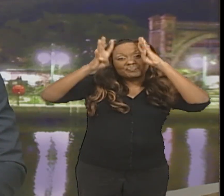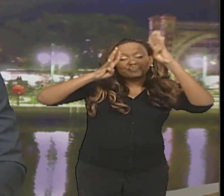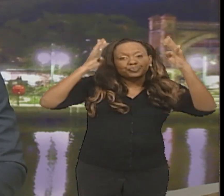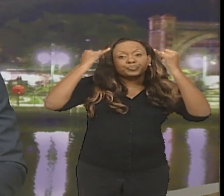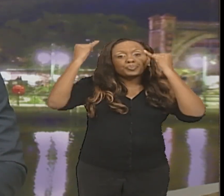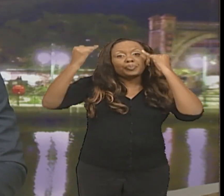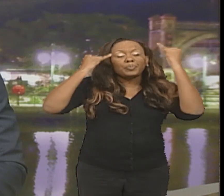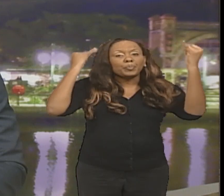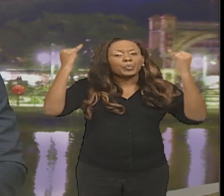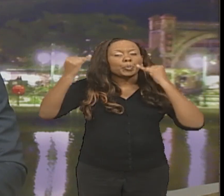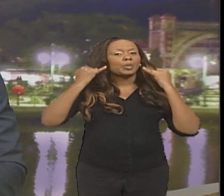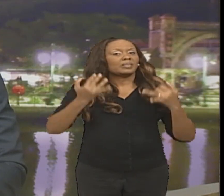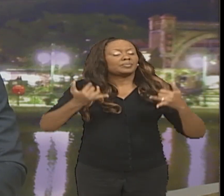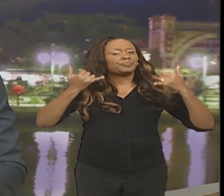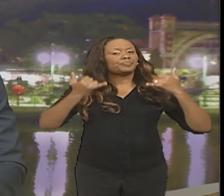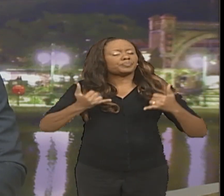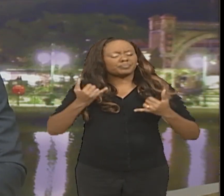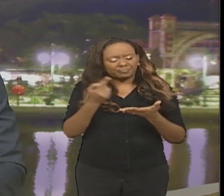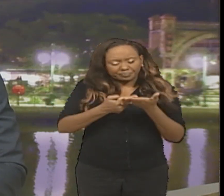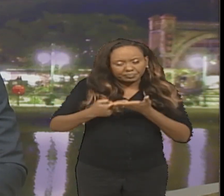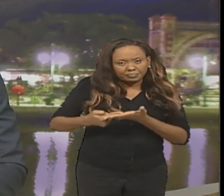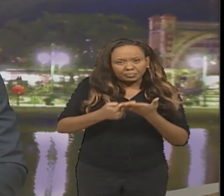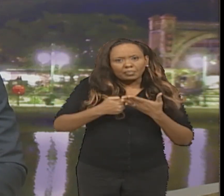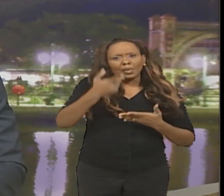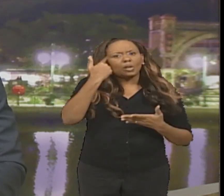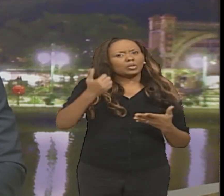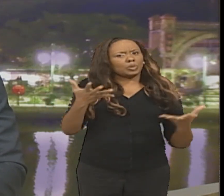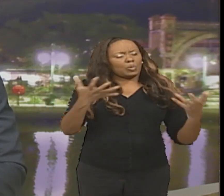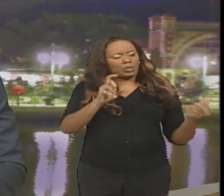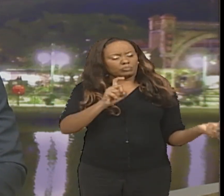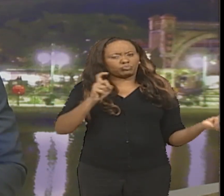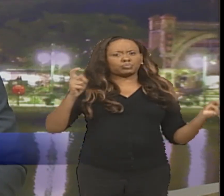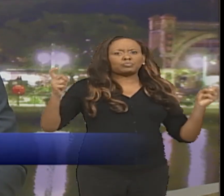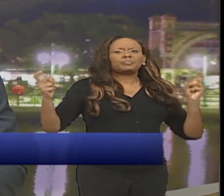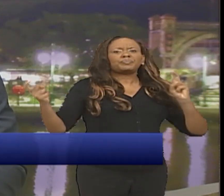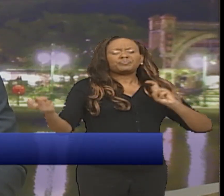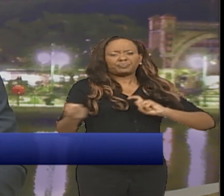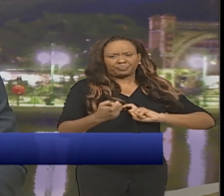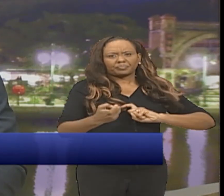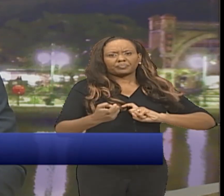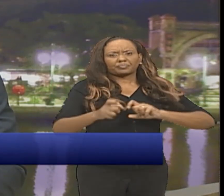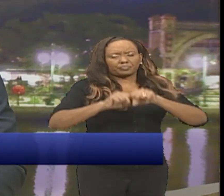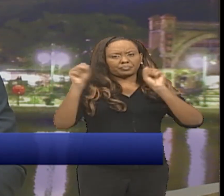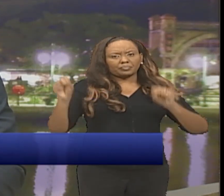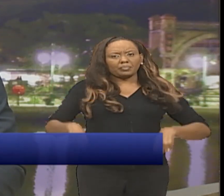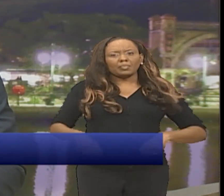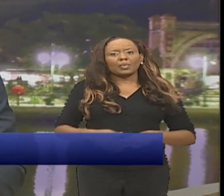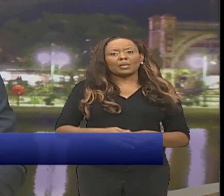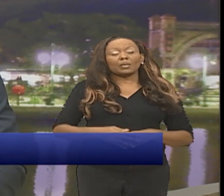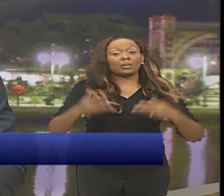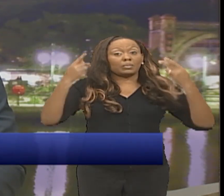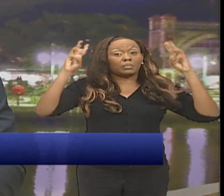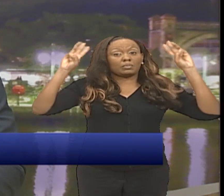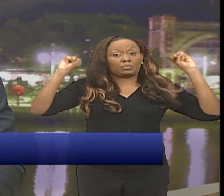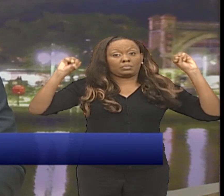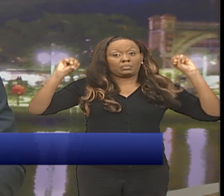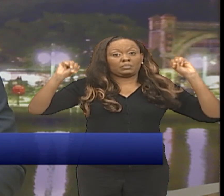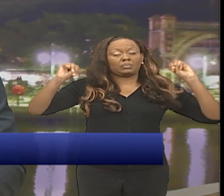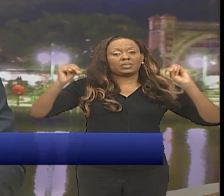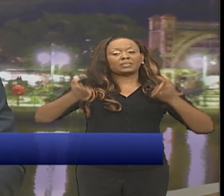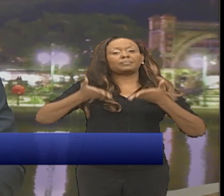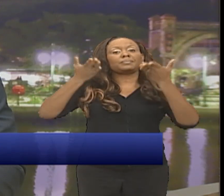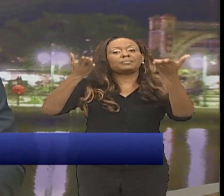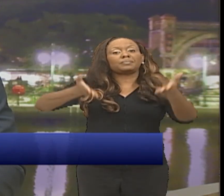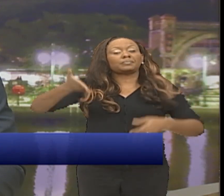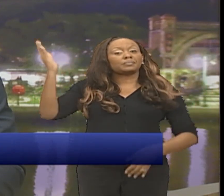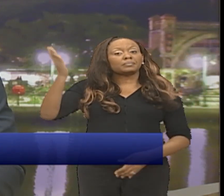government works to turn Barbados' fortunes around. Some of them were disclosed by Prime Minister Mia Motley during a forum with the